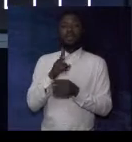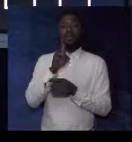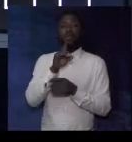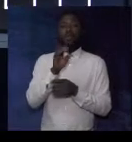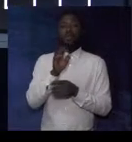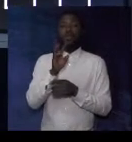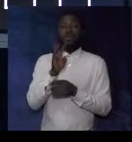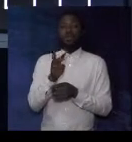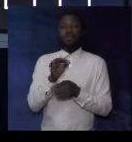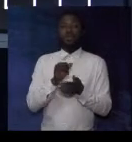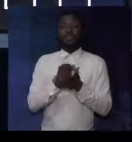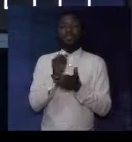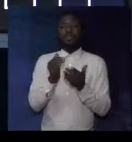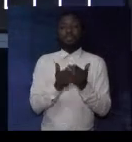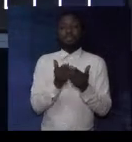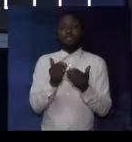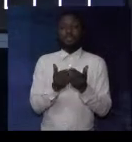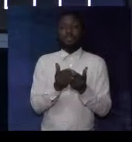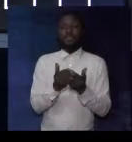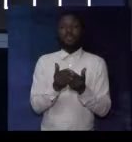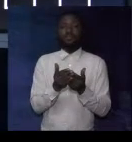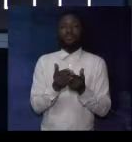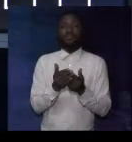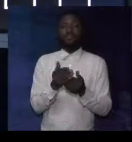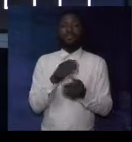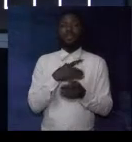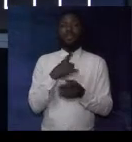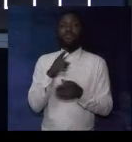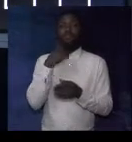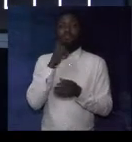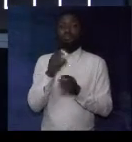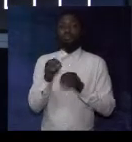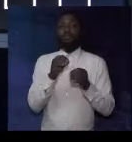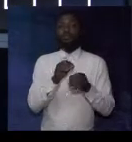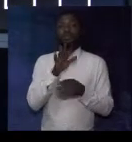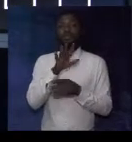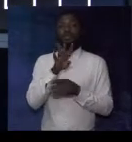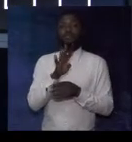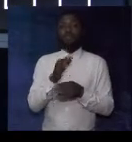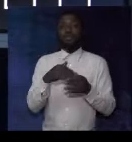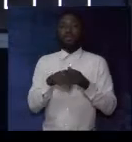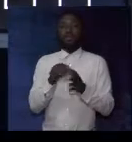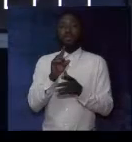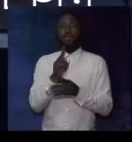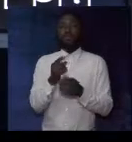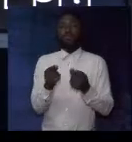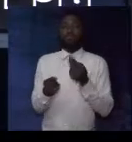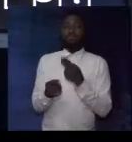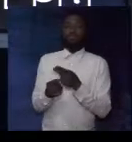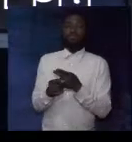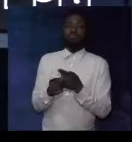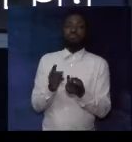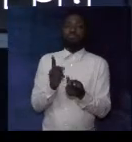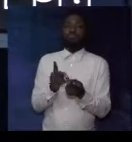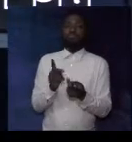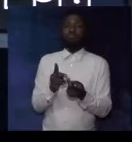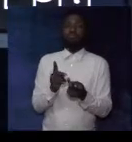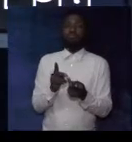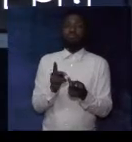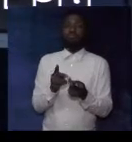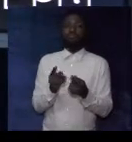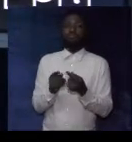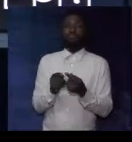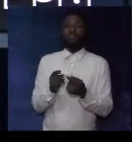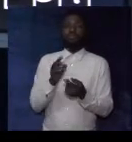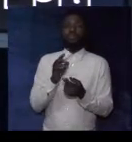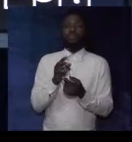put 106 under 1,000. That one is easy. You have 3 digits, so you just fill it. You must put 54 under ones, like this. So you see that for those